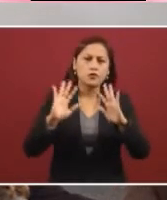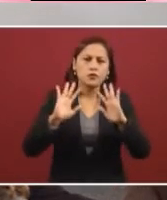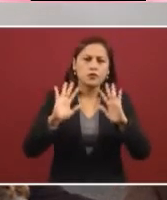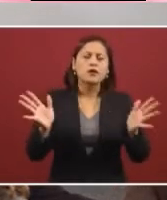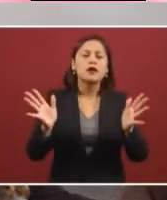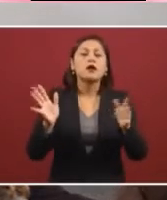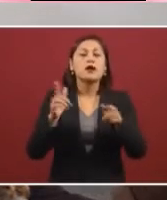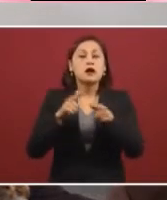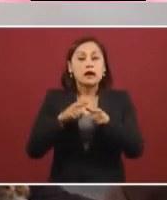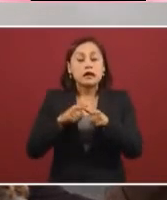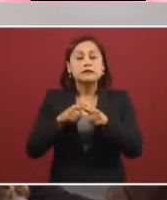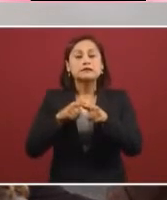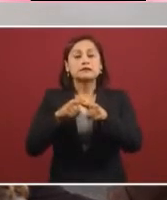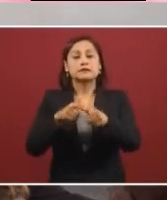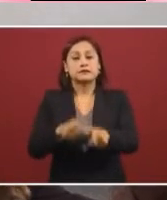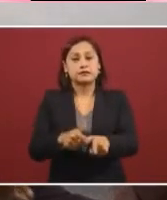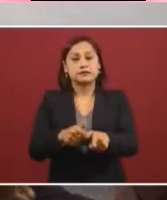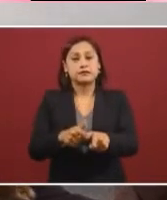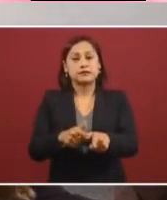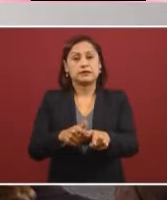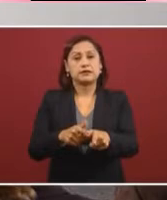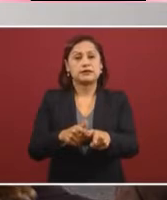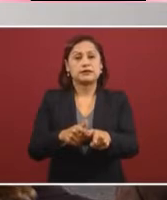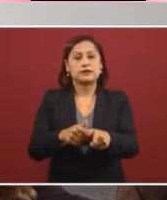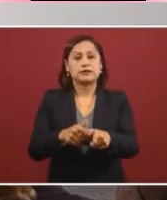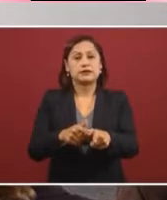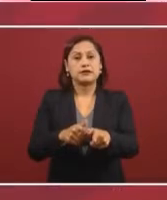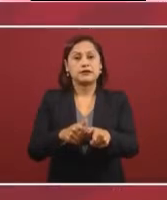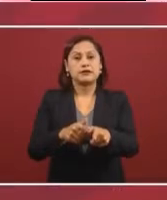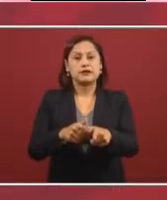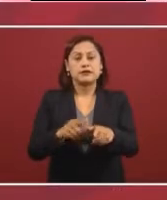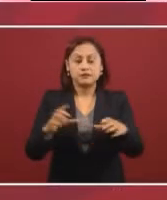we're going to continue the selection